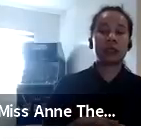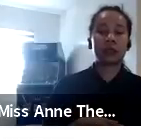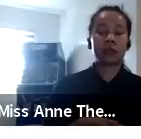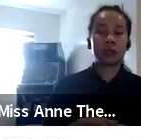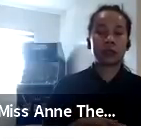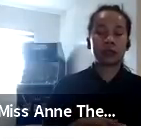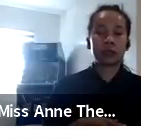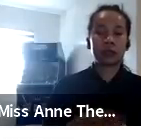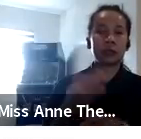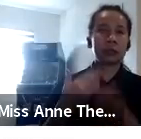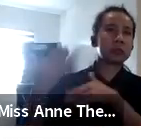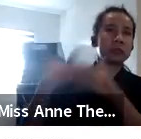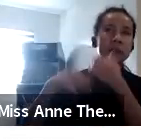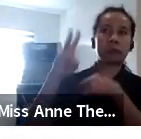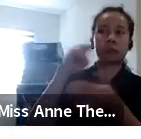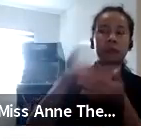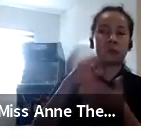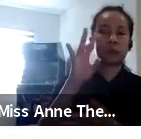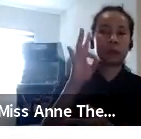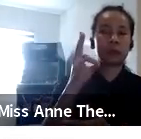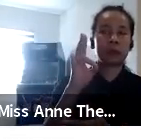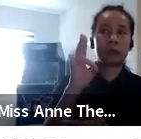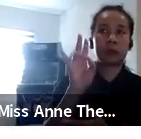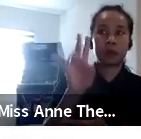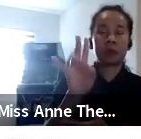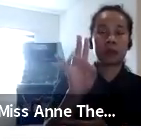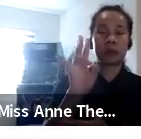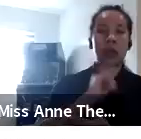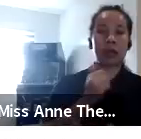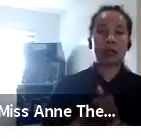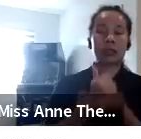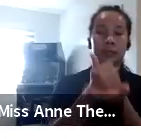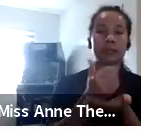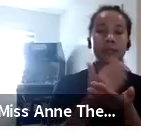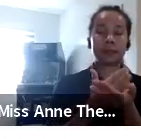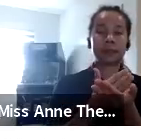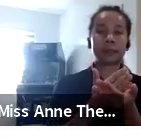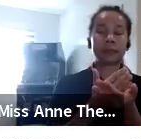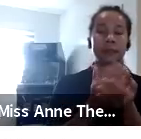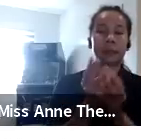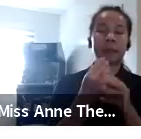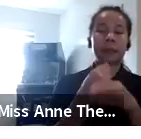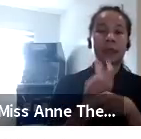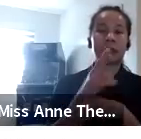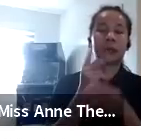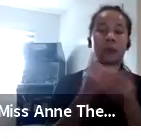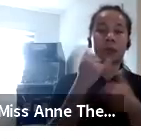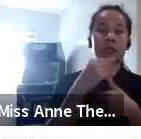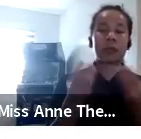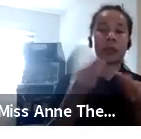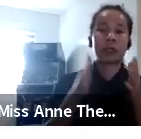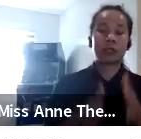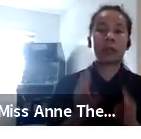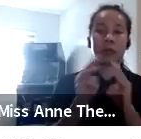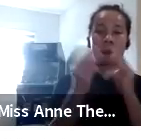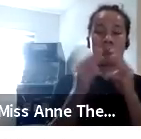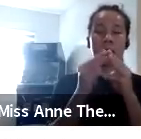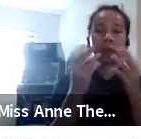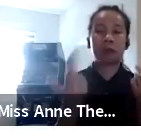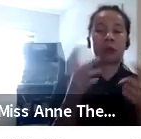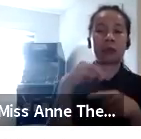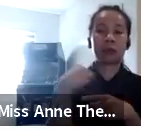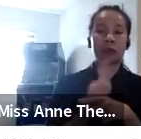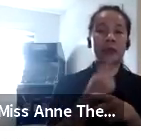way back in 2007. So I helped them develop their project management manual, and we